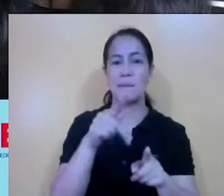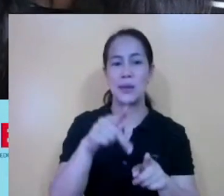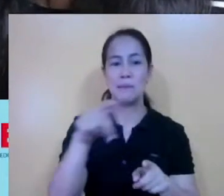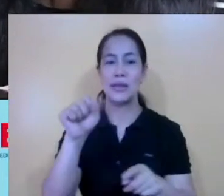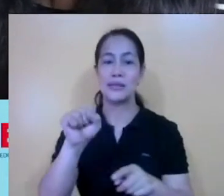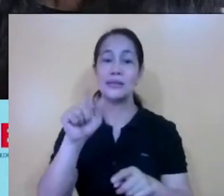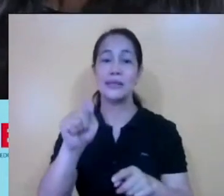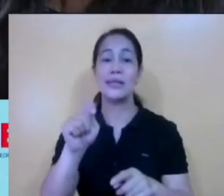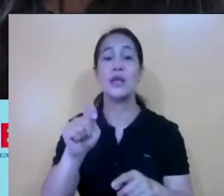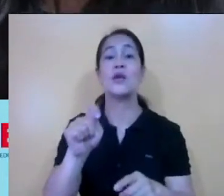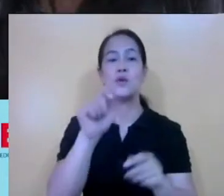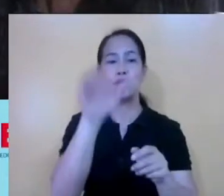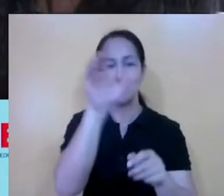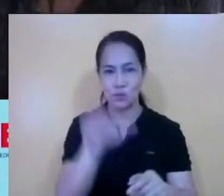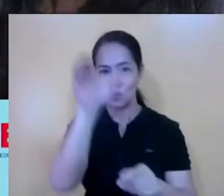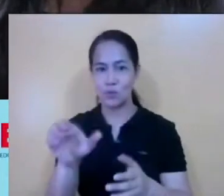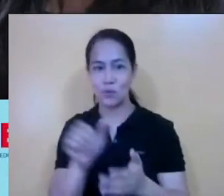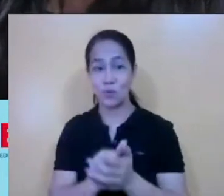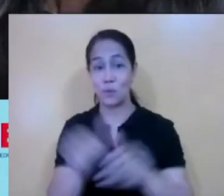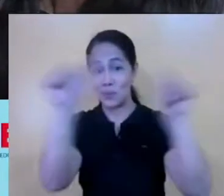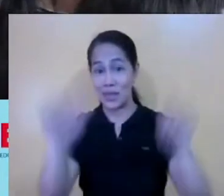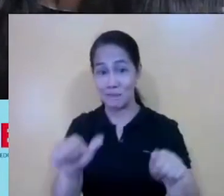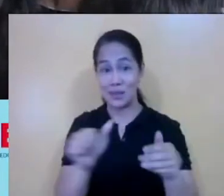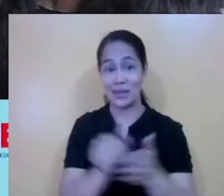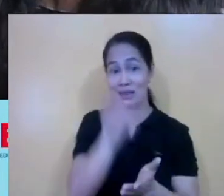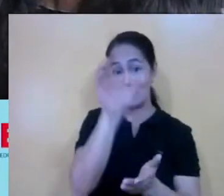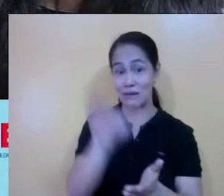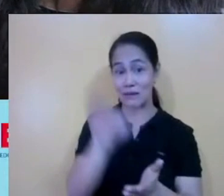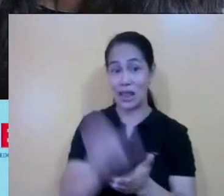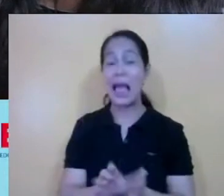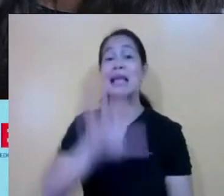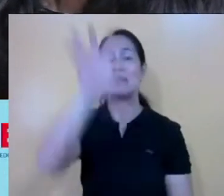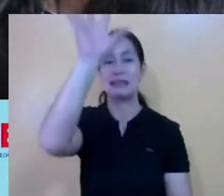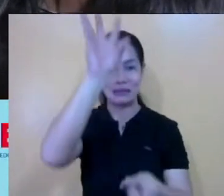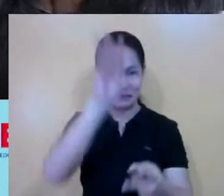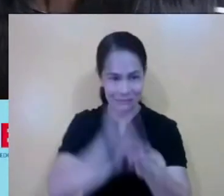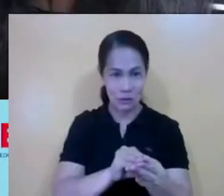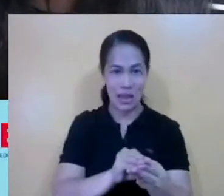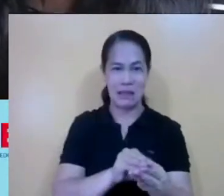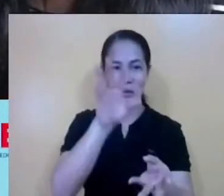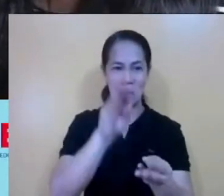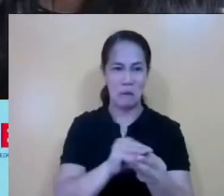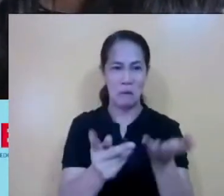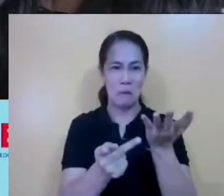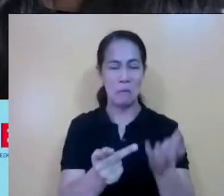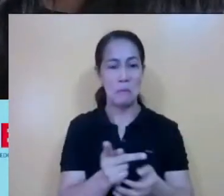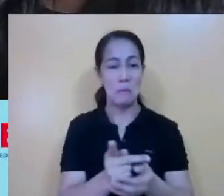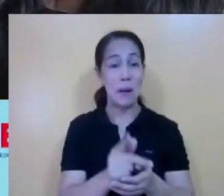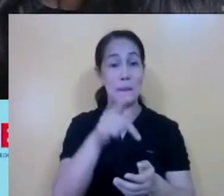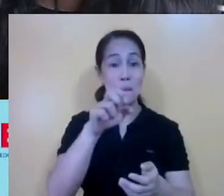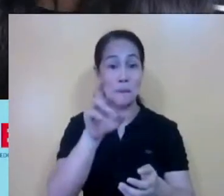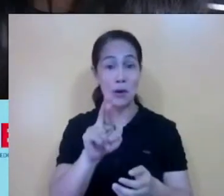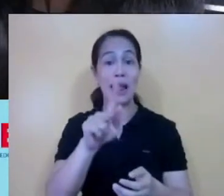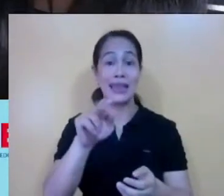And below each column, you will see there the total computed weight per KRA or per